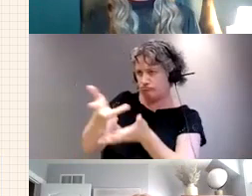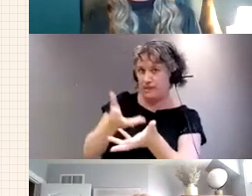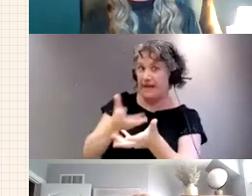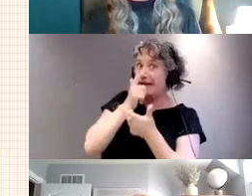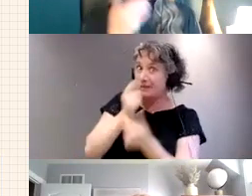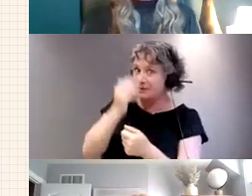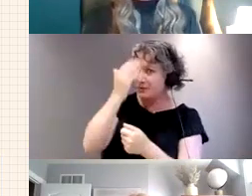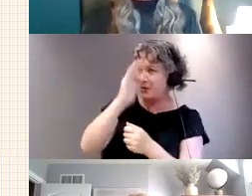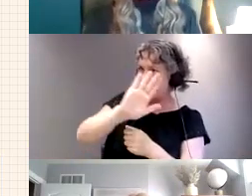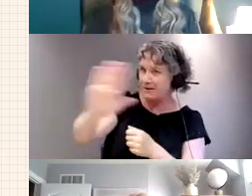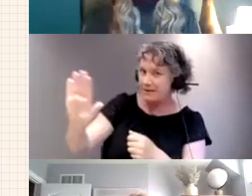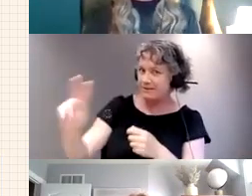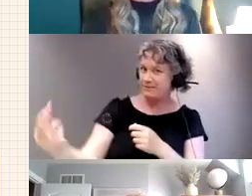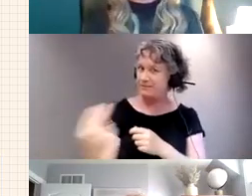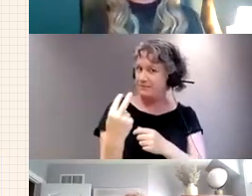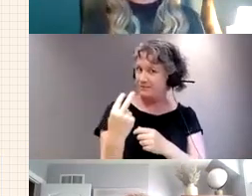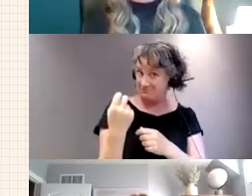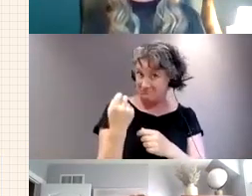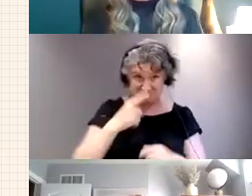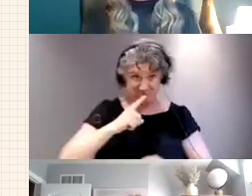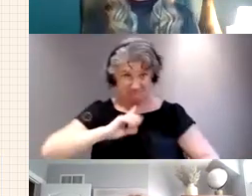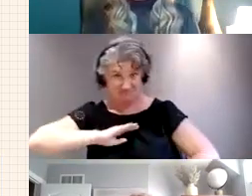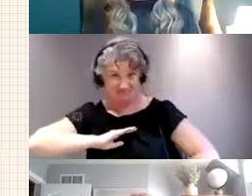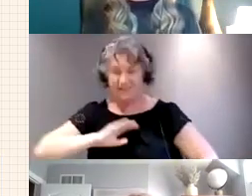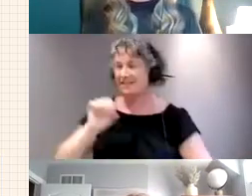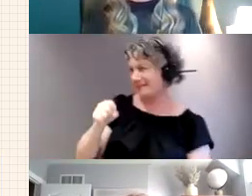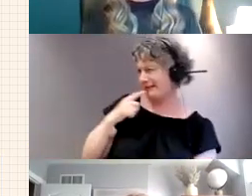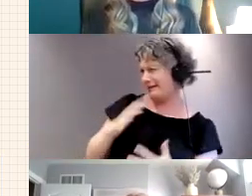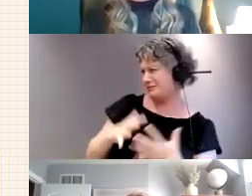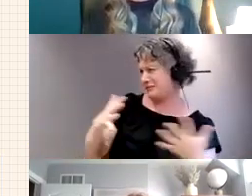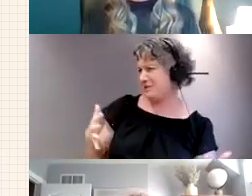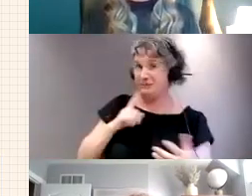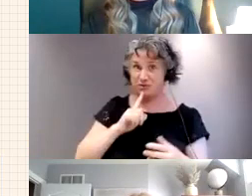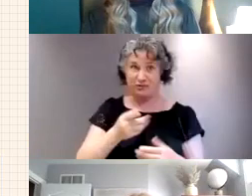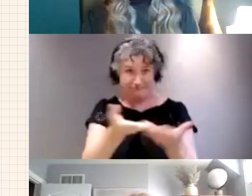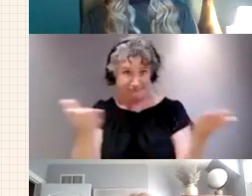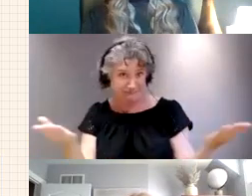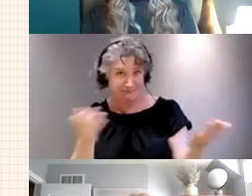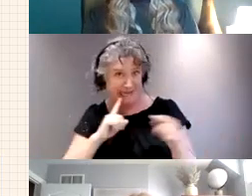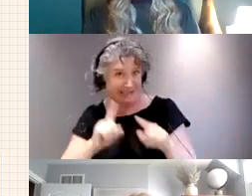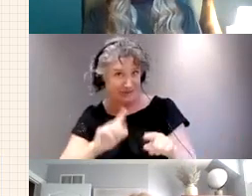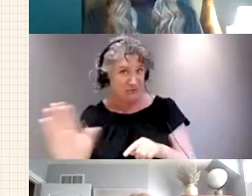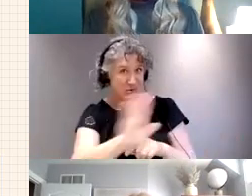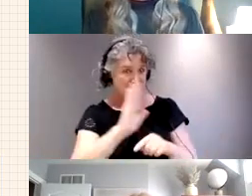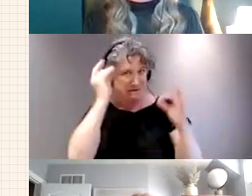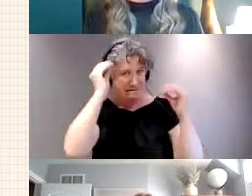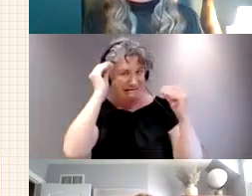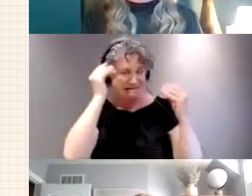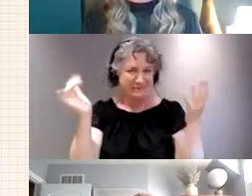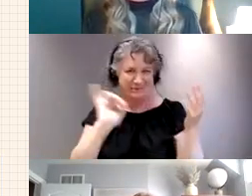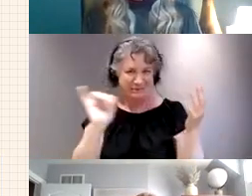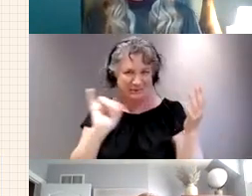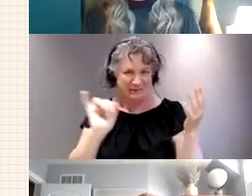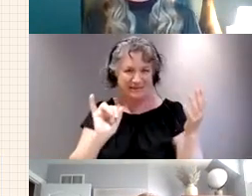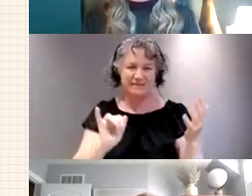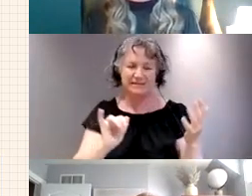answers. If that answers your question. It does. Thank you so much. And I'm sure it answered for a lot of our participants today and really gave us